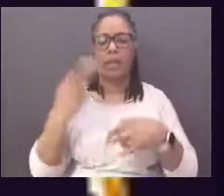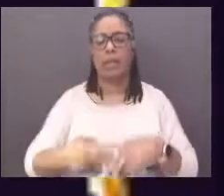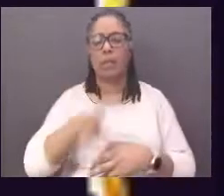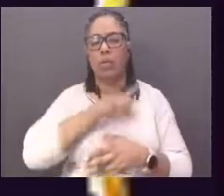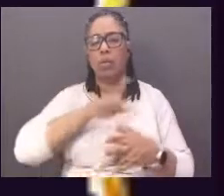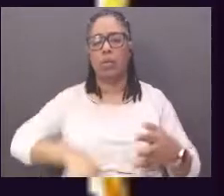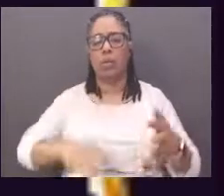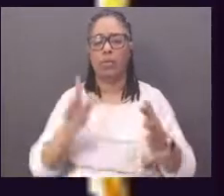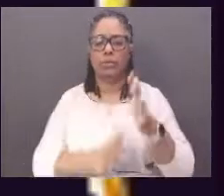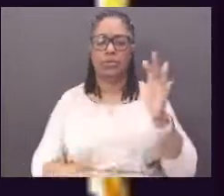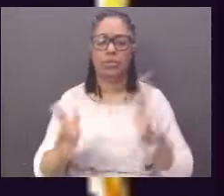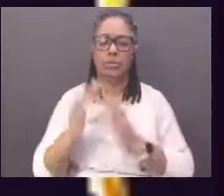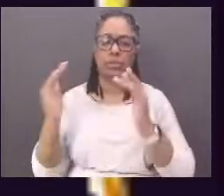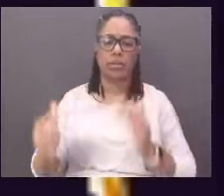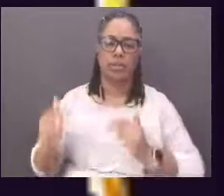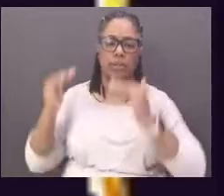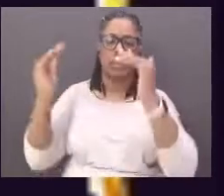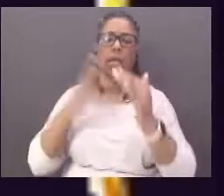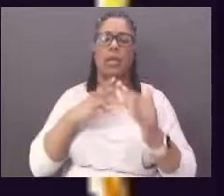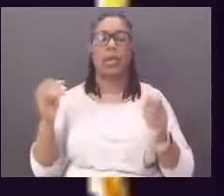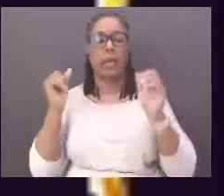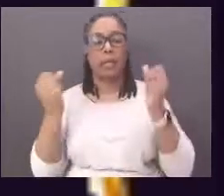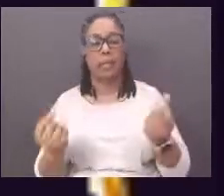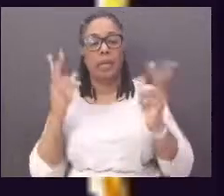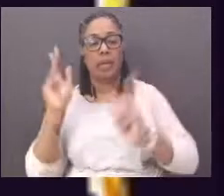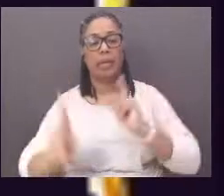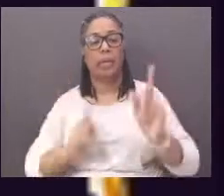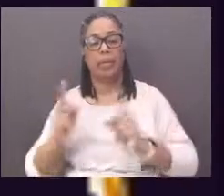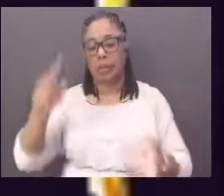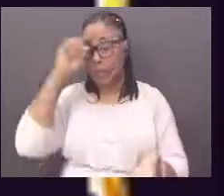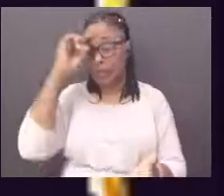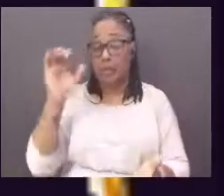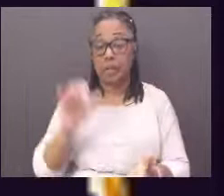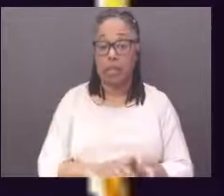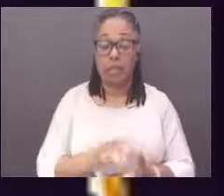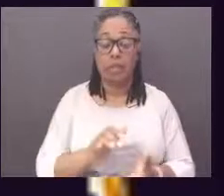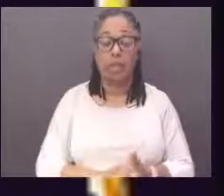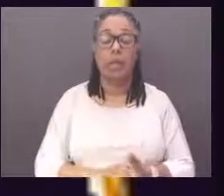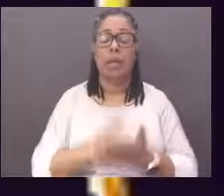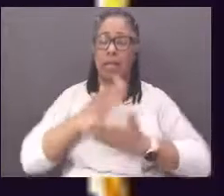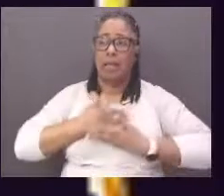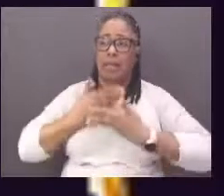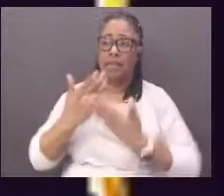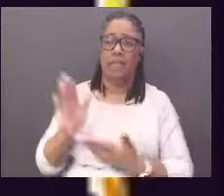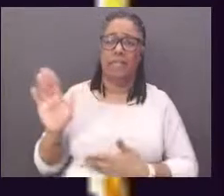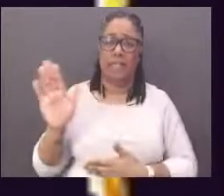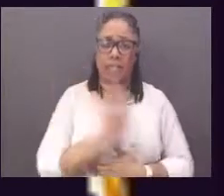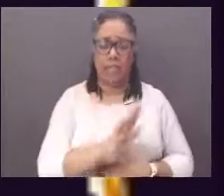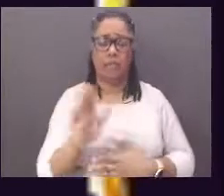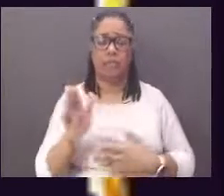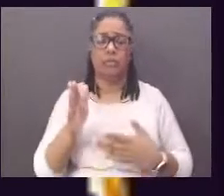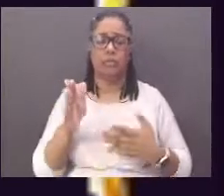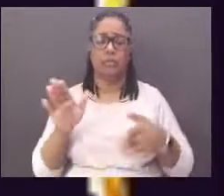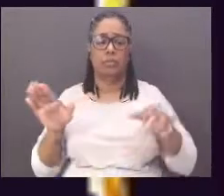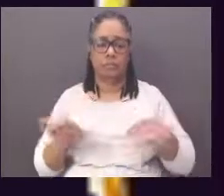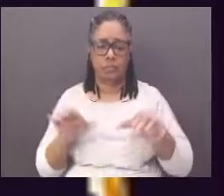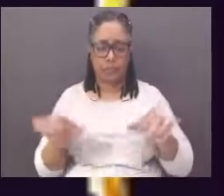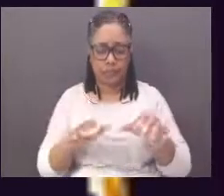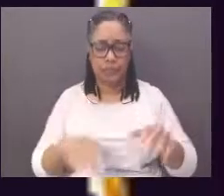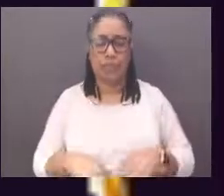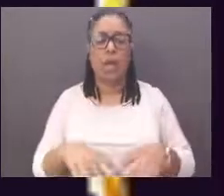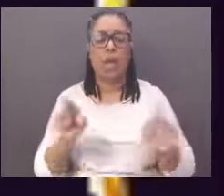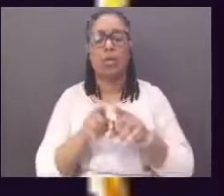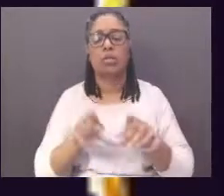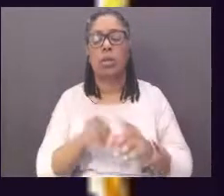magnified, and many who had believed came confessing and telling their deeds. Also, many of those who had